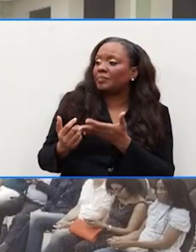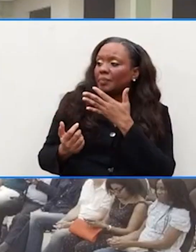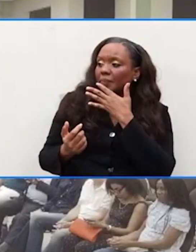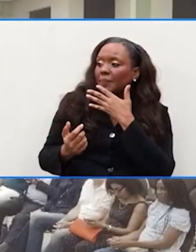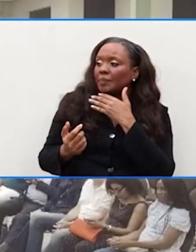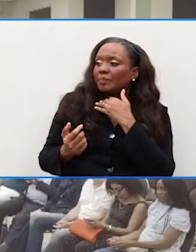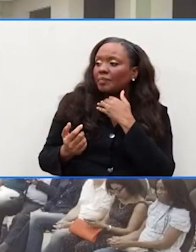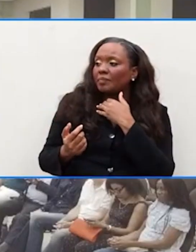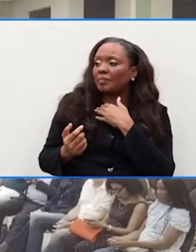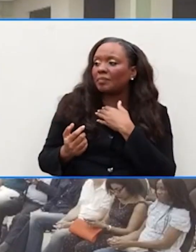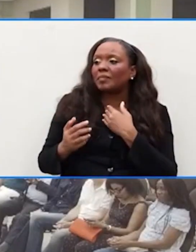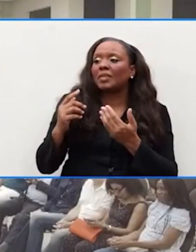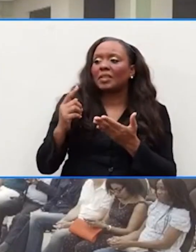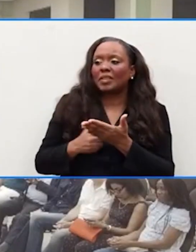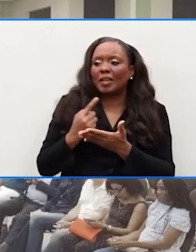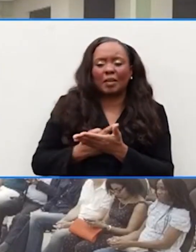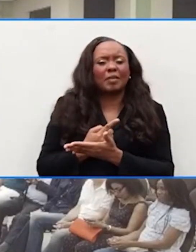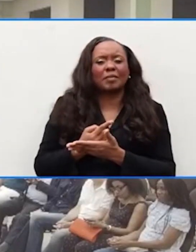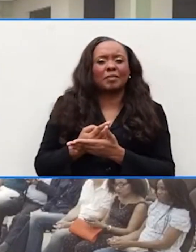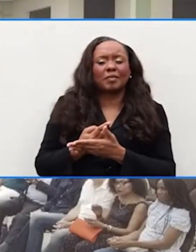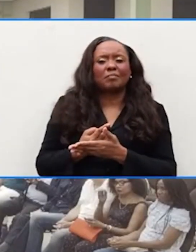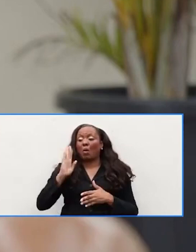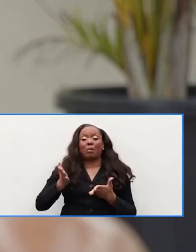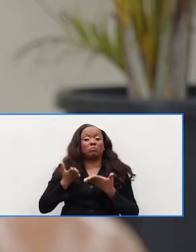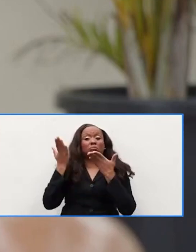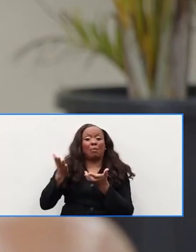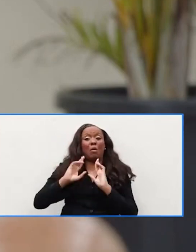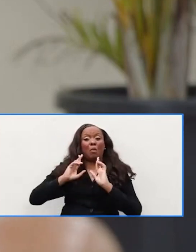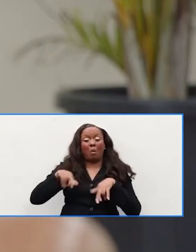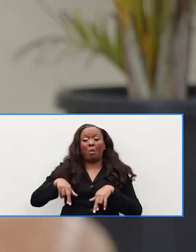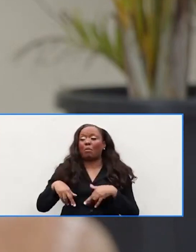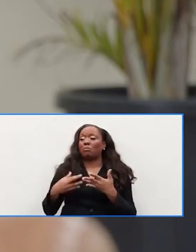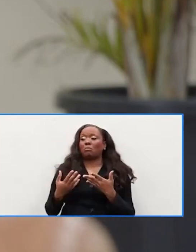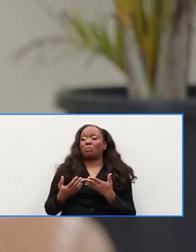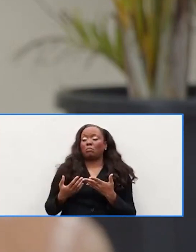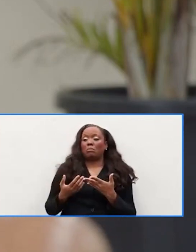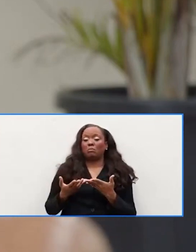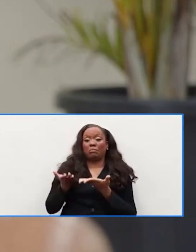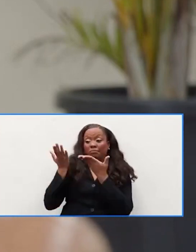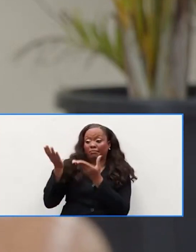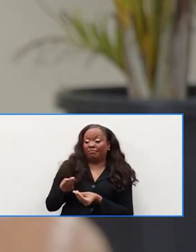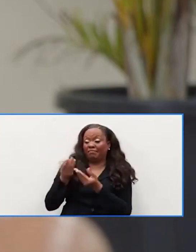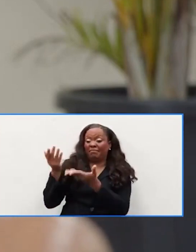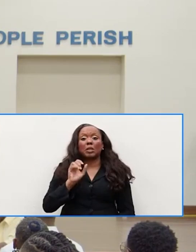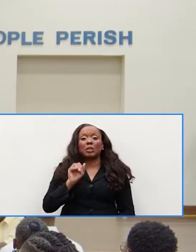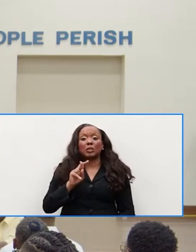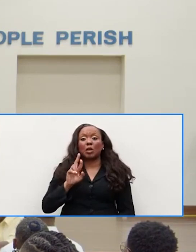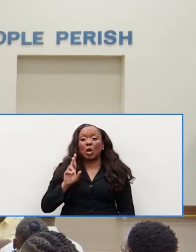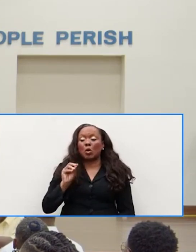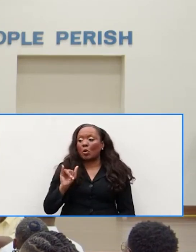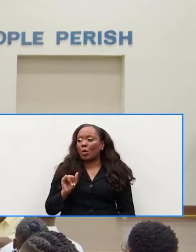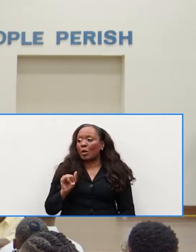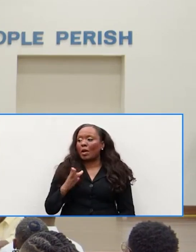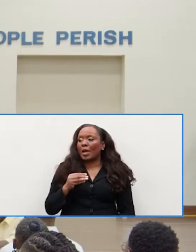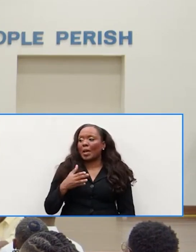the citizenry. Further insight into the makeup of the commission was provided by Chairman Sir Richard Cheltenham, and Barbadians were introduced to its